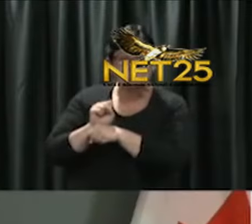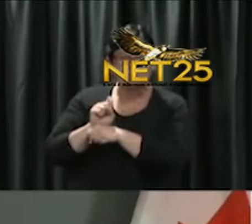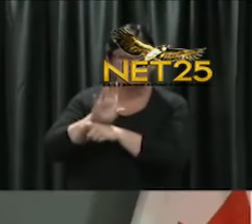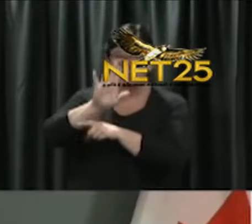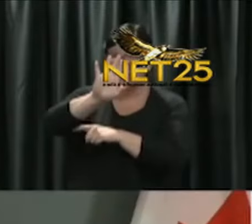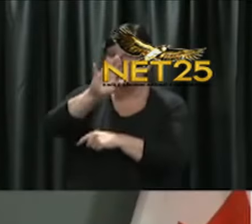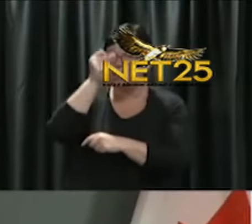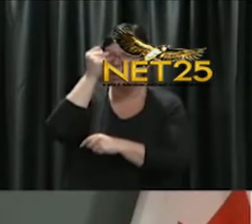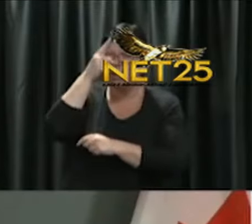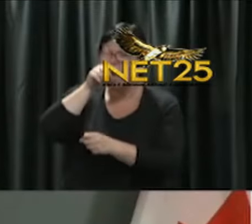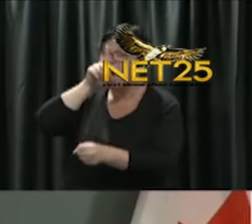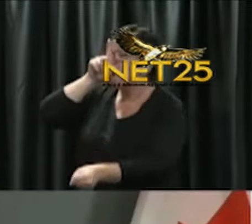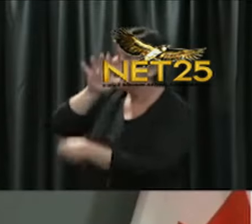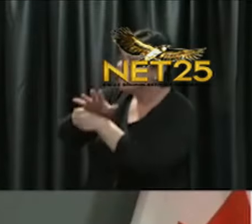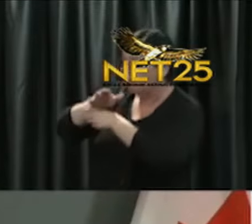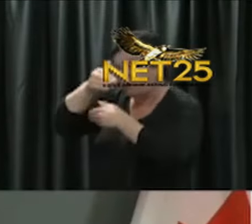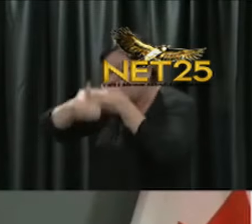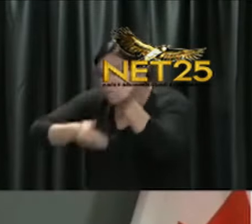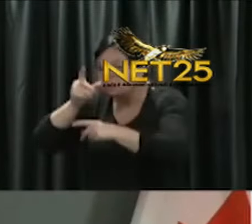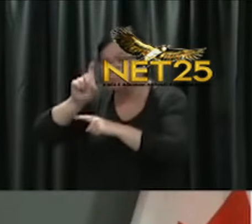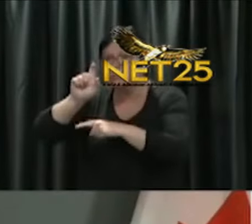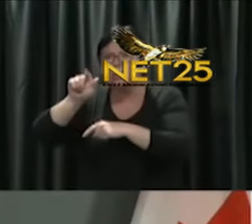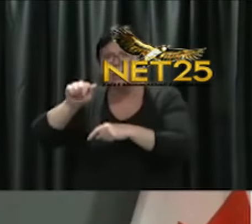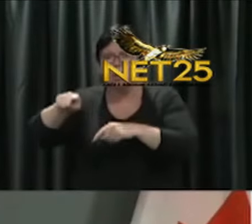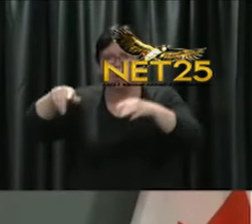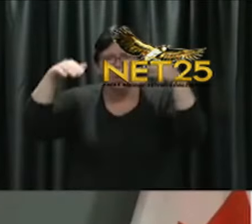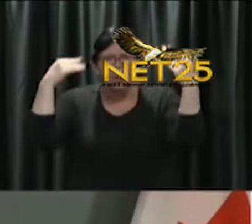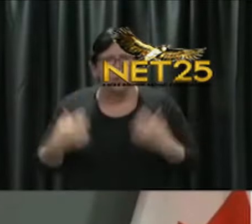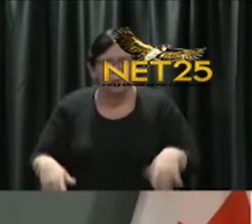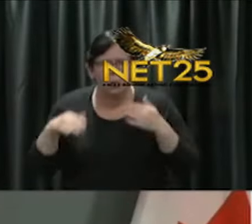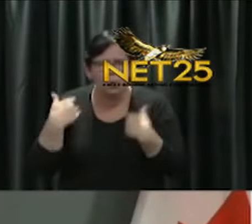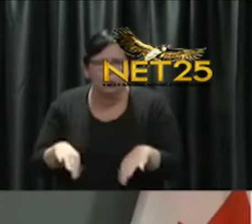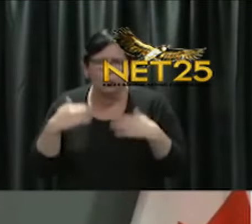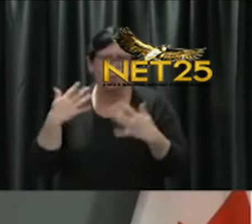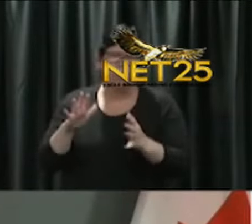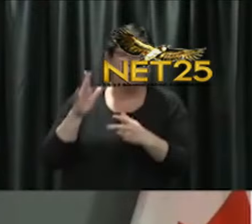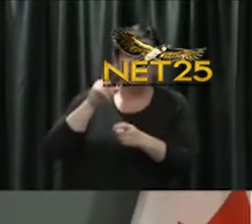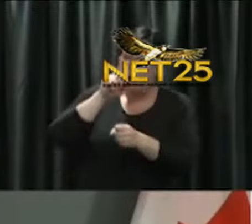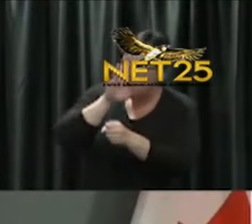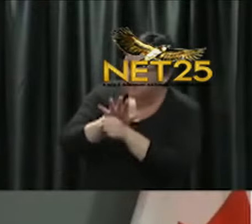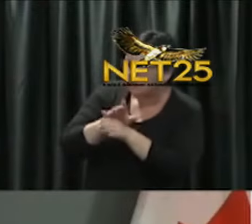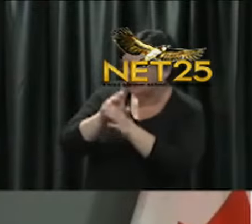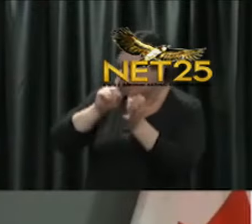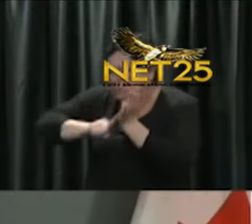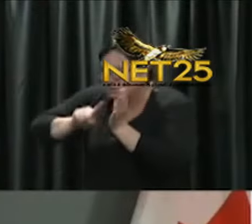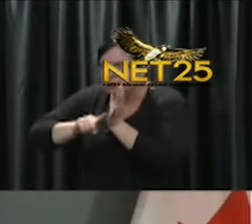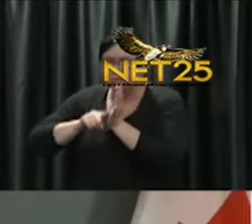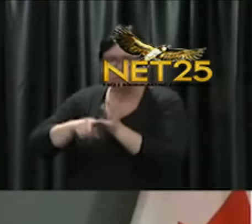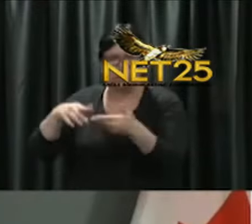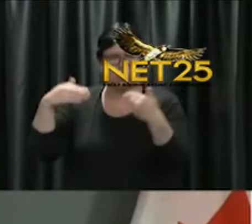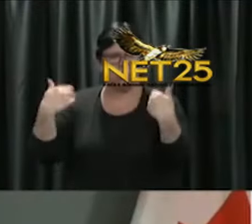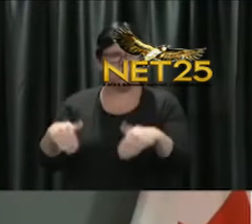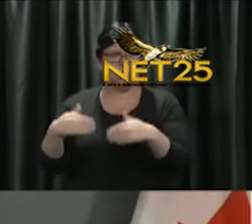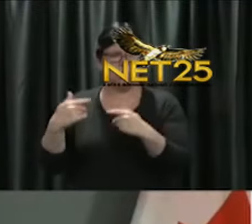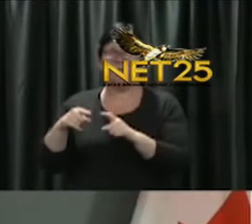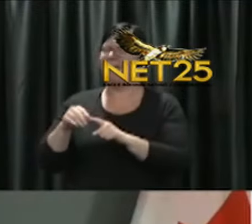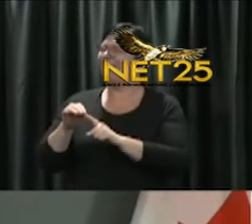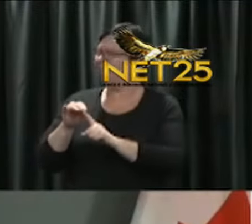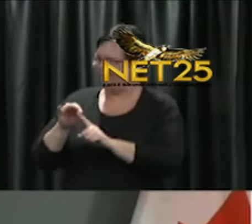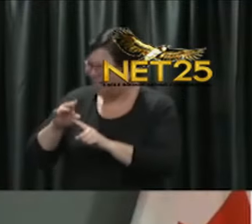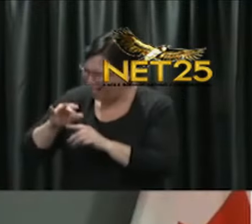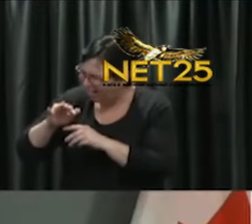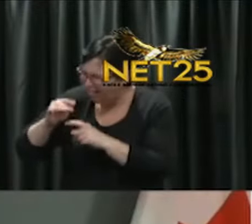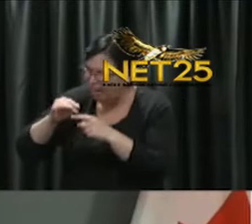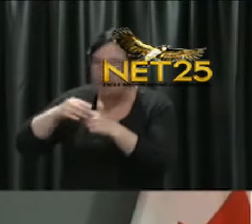what happens when a variant suddenly explodes. The good news is that evidence from other parts of the